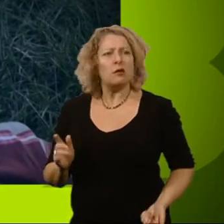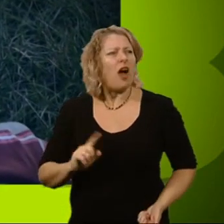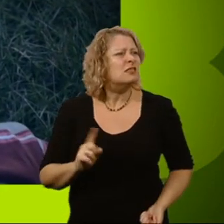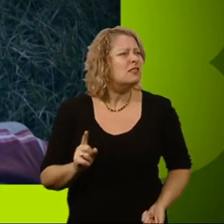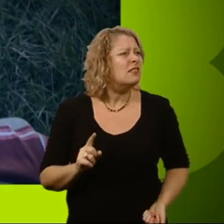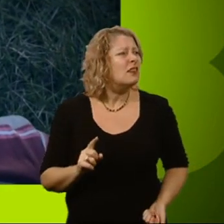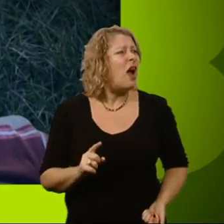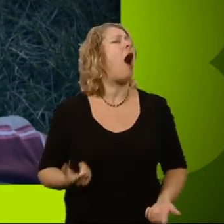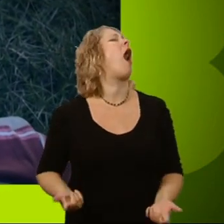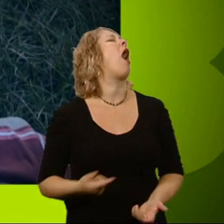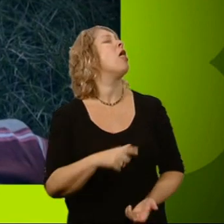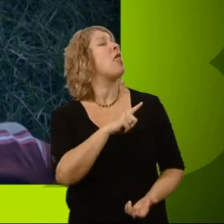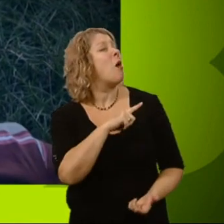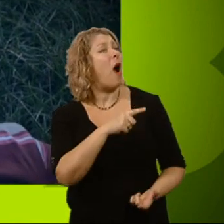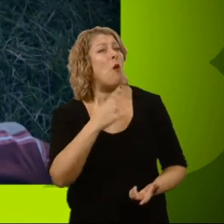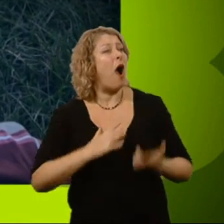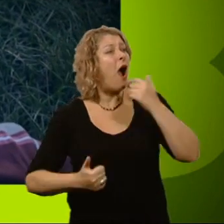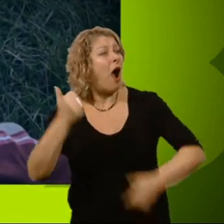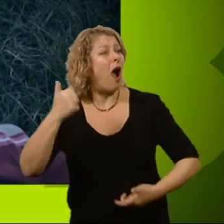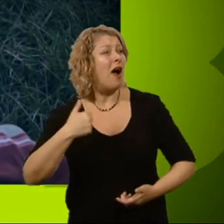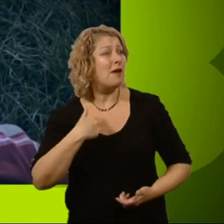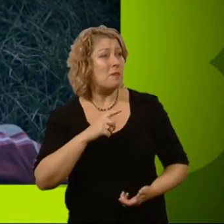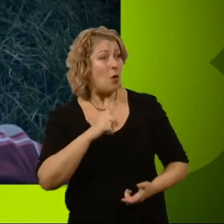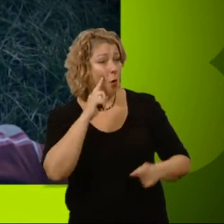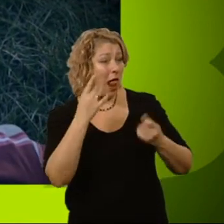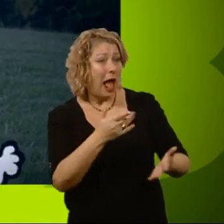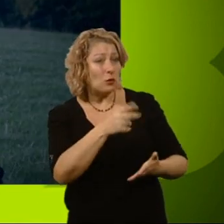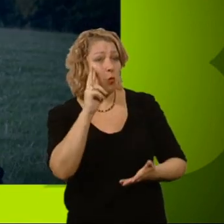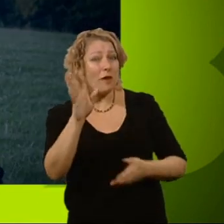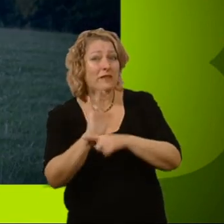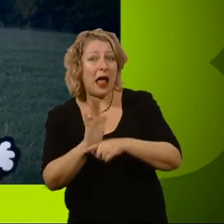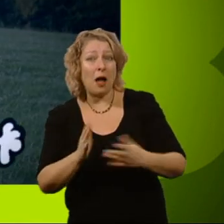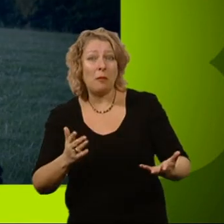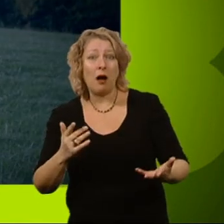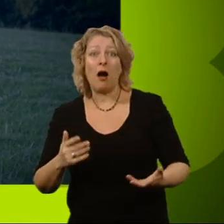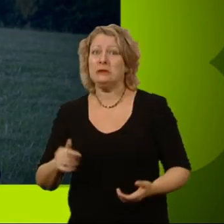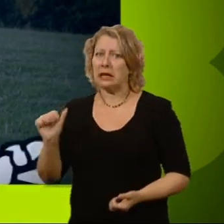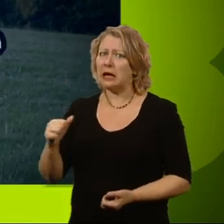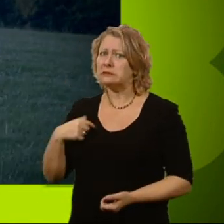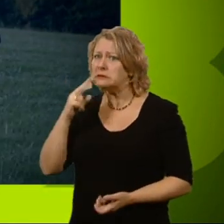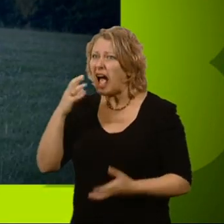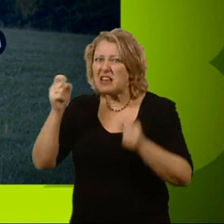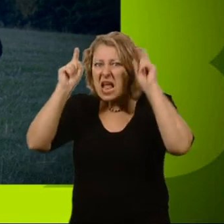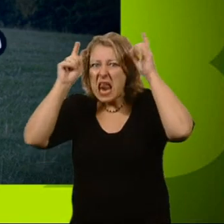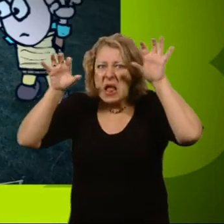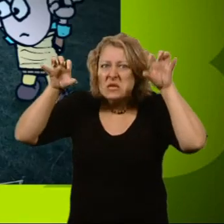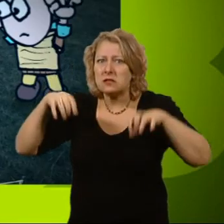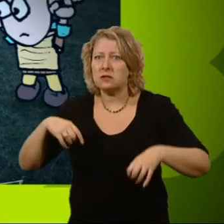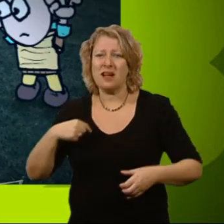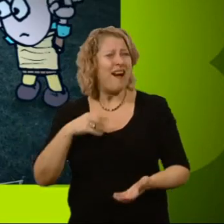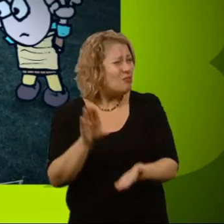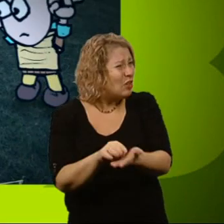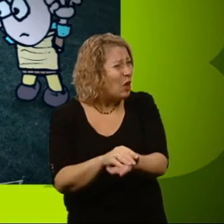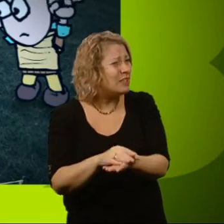What? Is that what all this is about? I wouldn't let you watch that film last night. Well, yes, it looked brilliant, and it had aliens in it. Well,